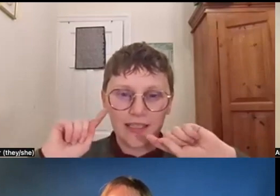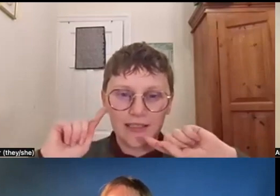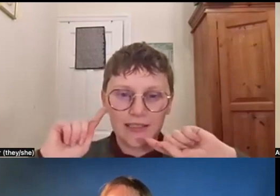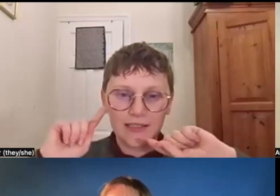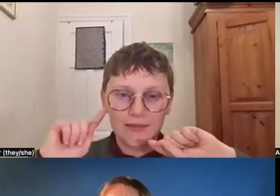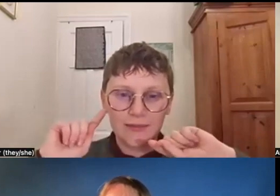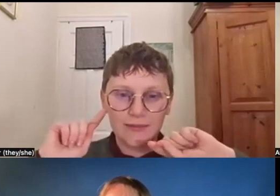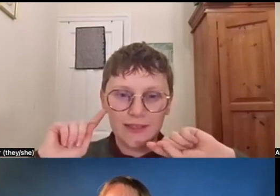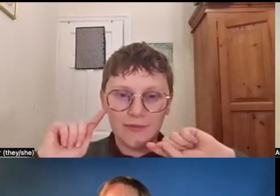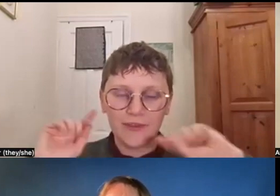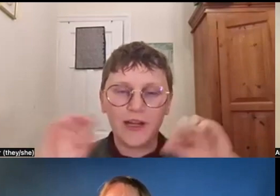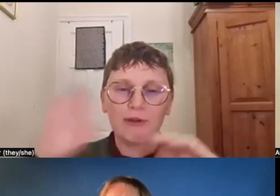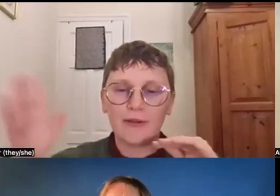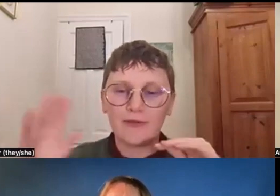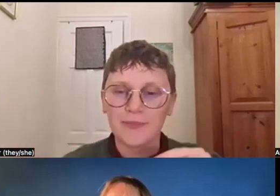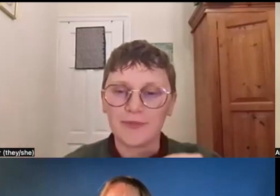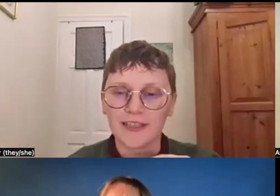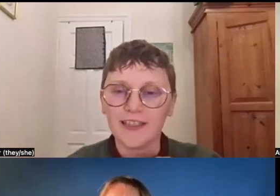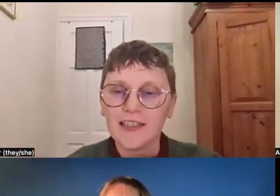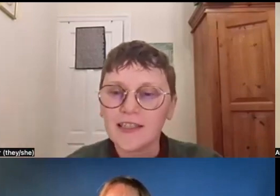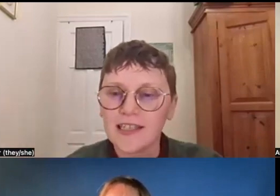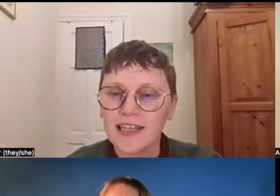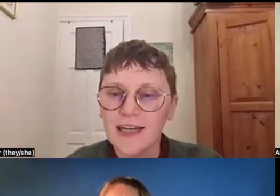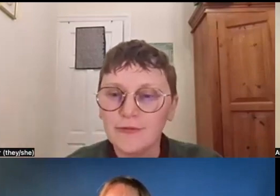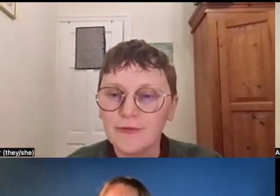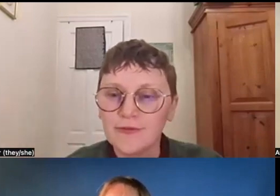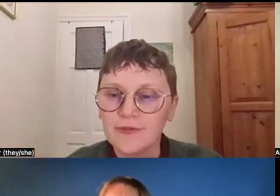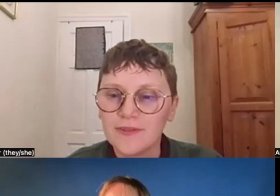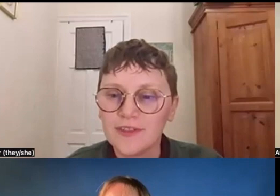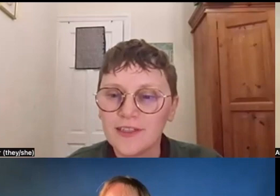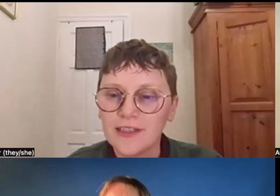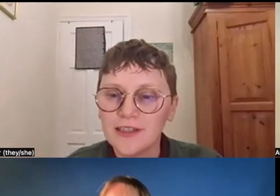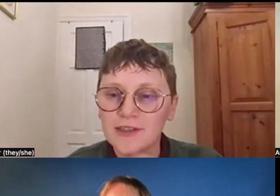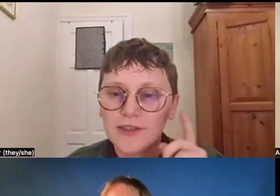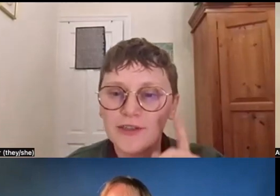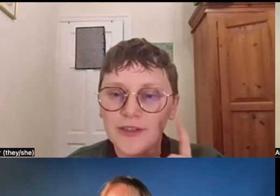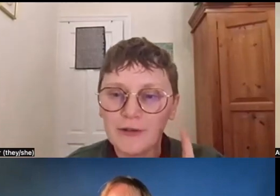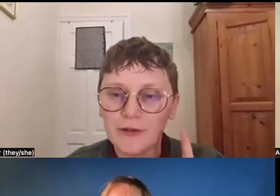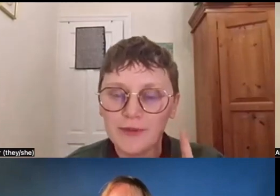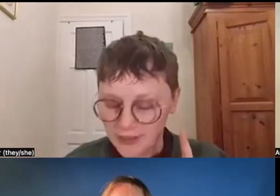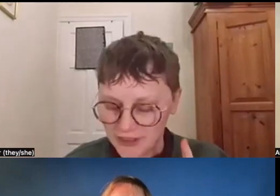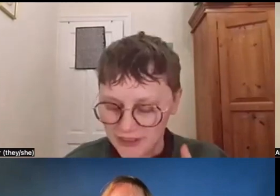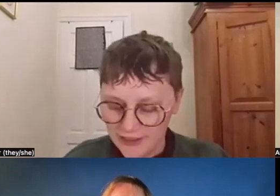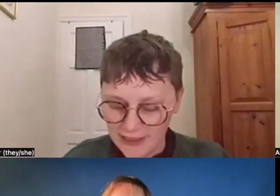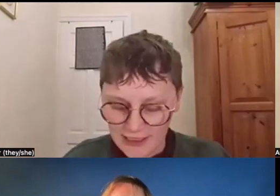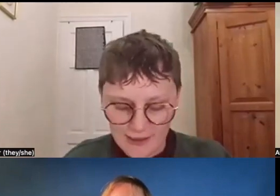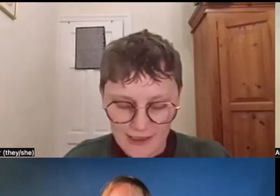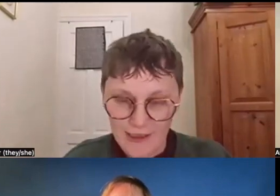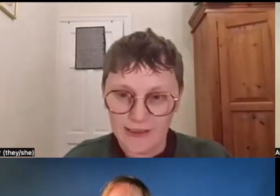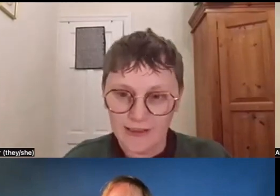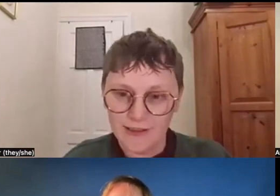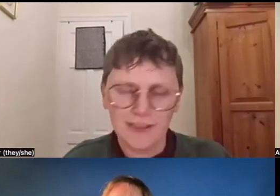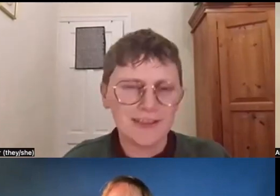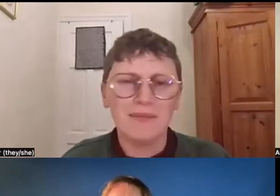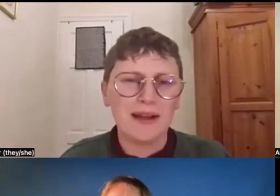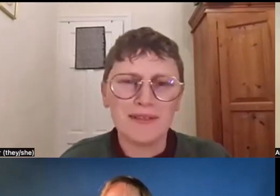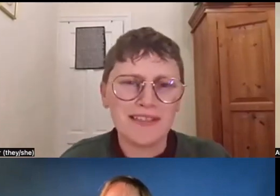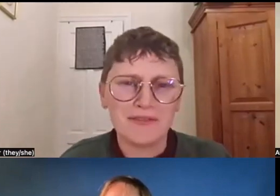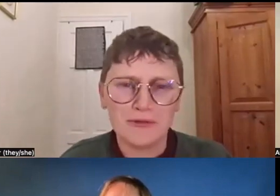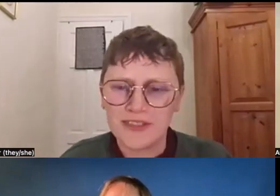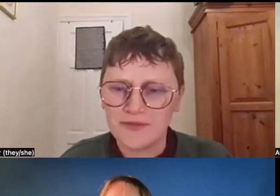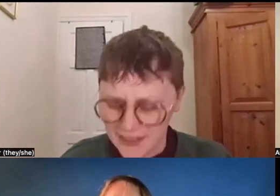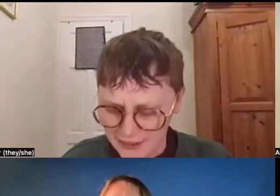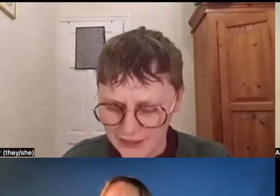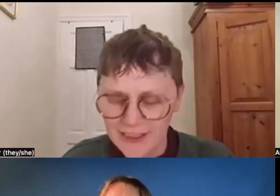and things? If Yes. we reference something, because I have two that I will be mentioning that aren't that might